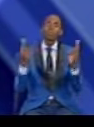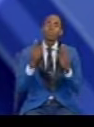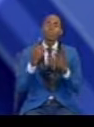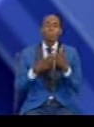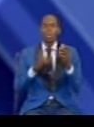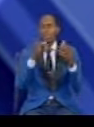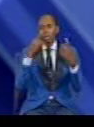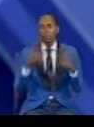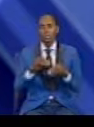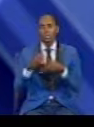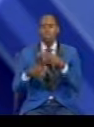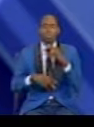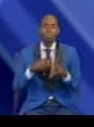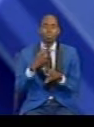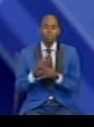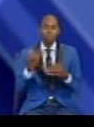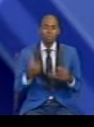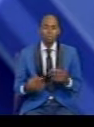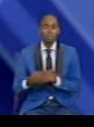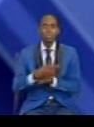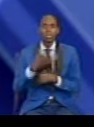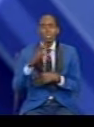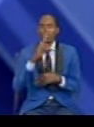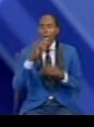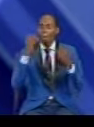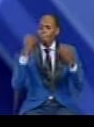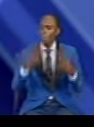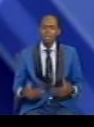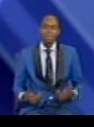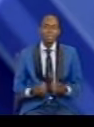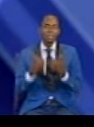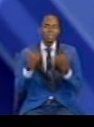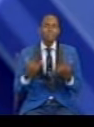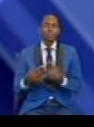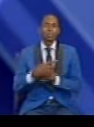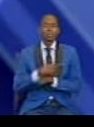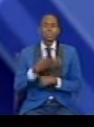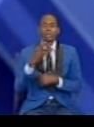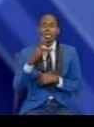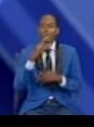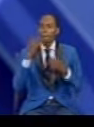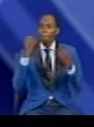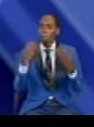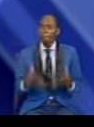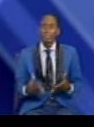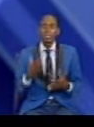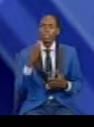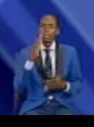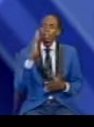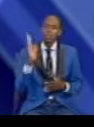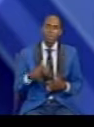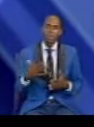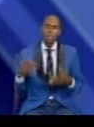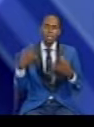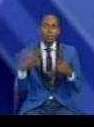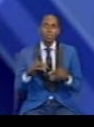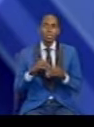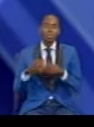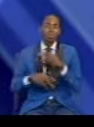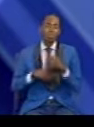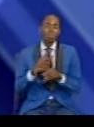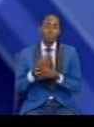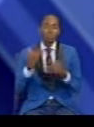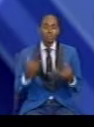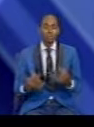world today. There are so many challenges in the world today. There are so many evil happening in the world today. But we are making up our